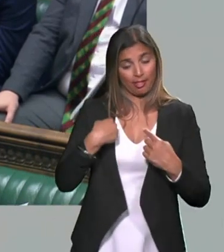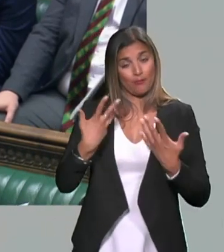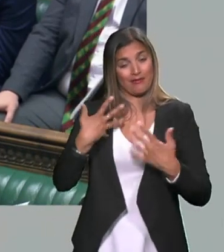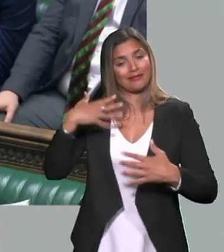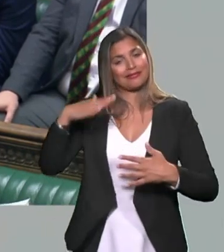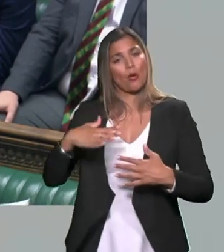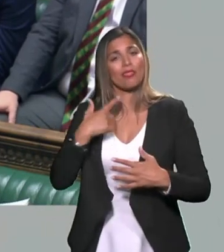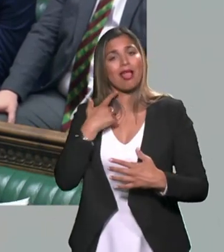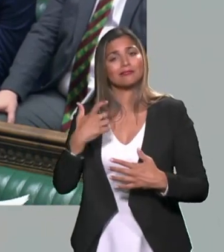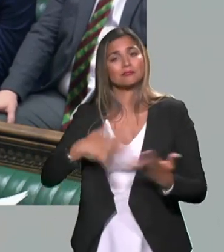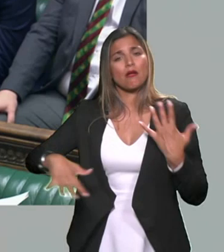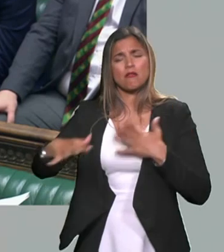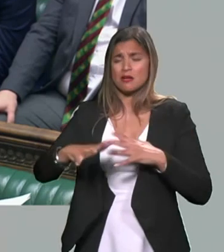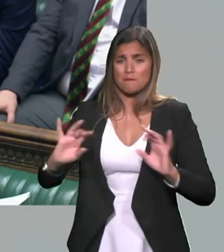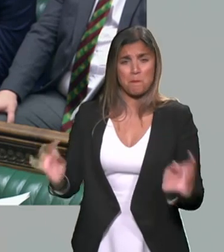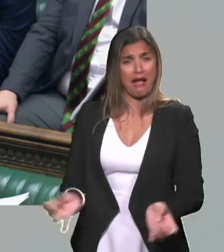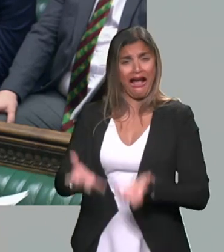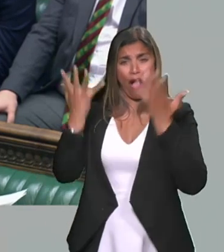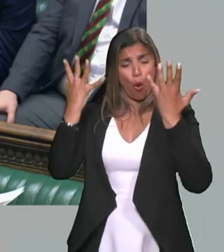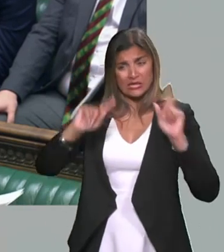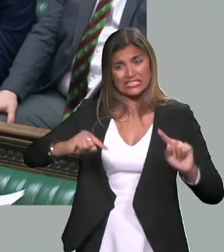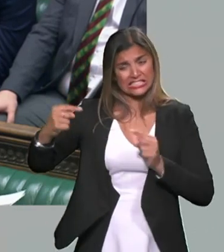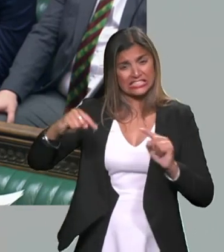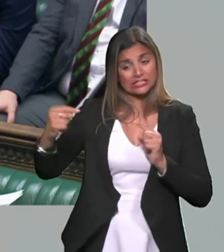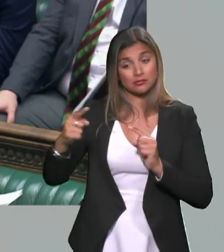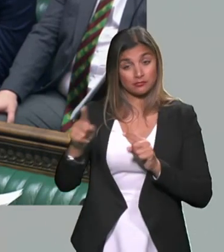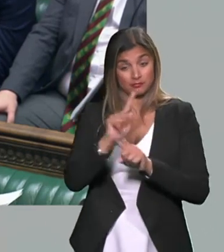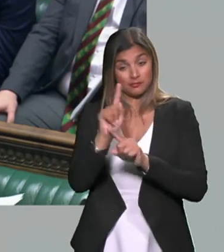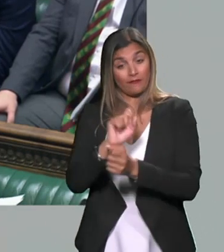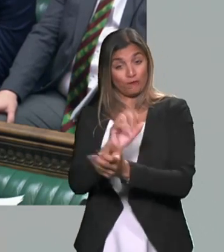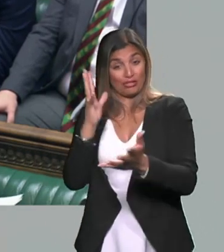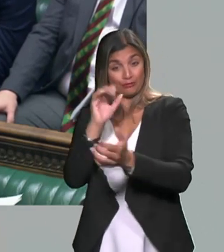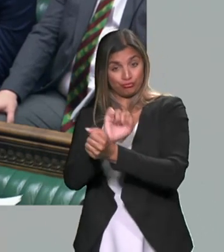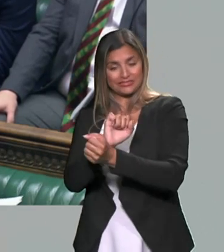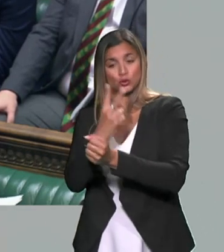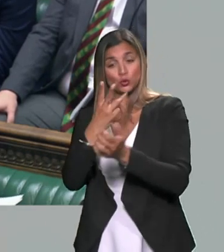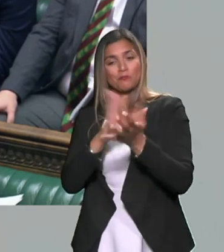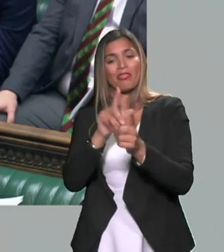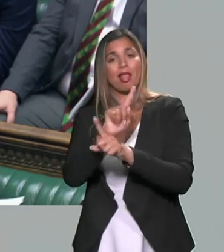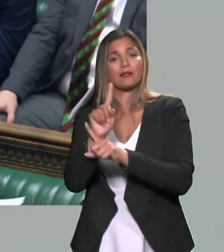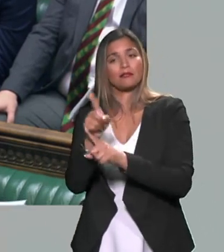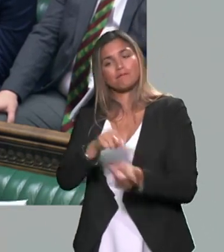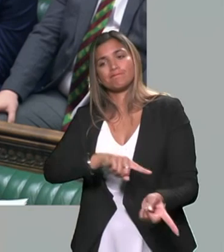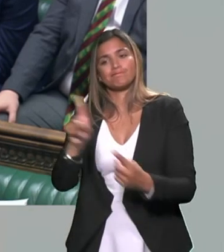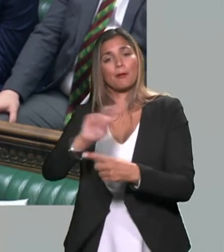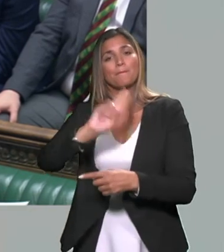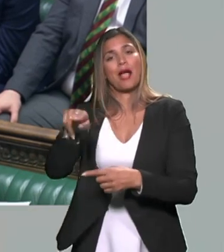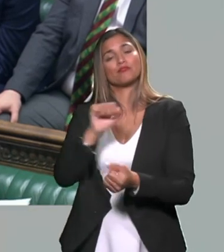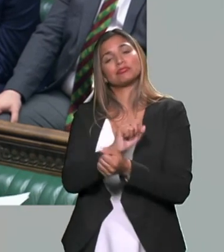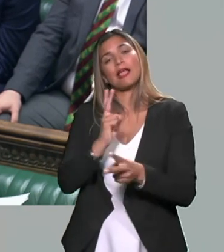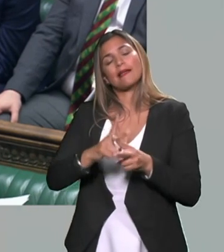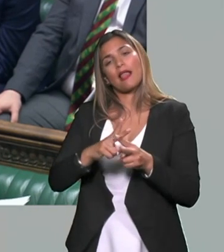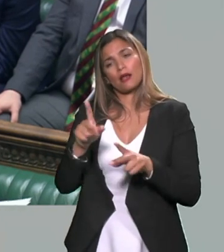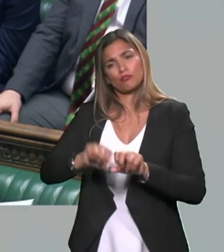constituents. Only 2 months after he was released, he was recalled to prison for having breached